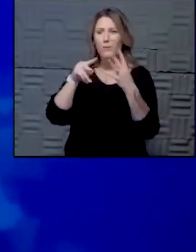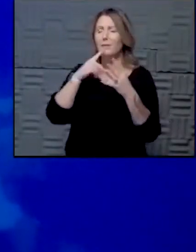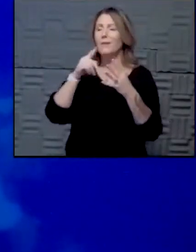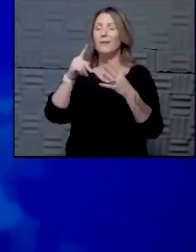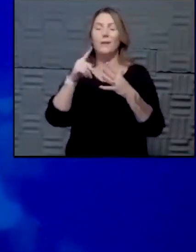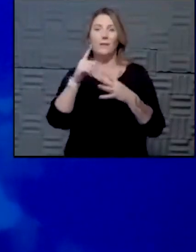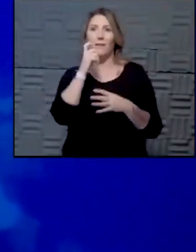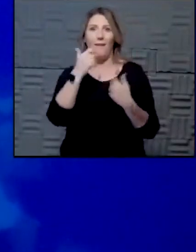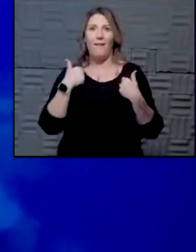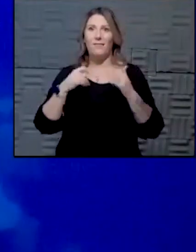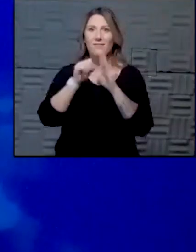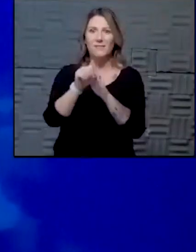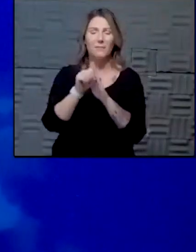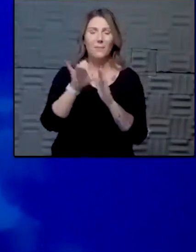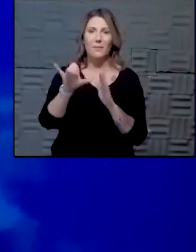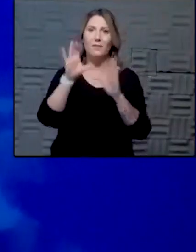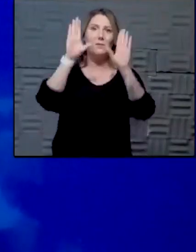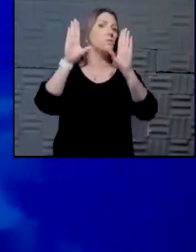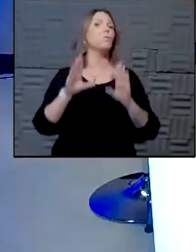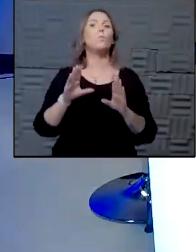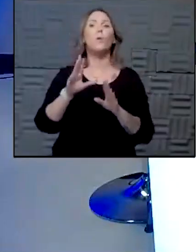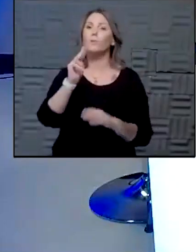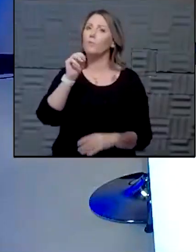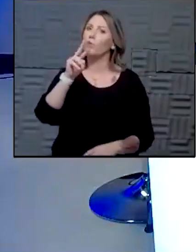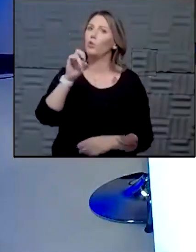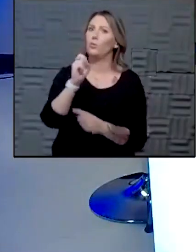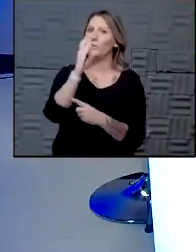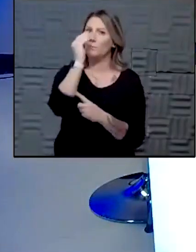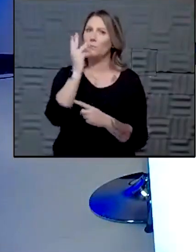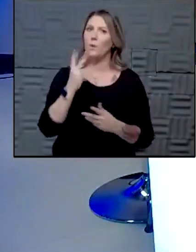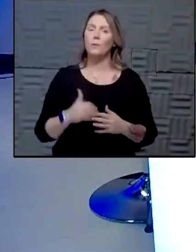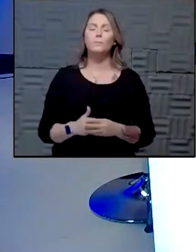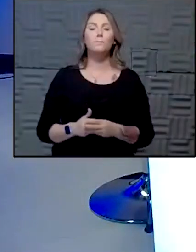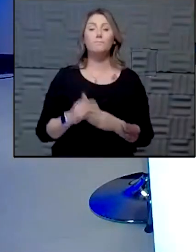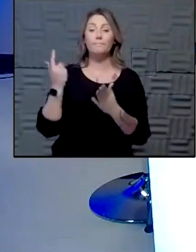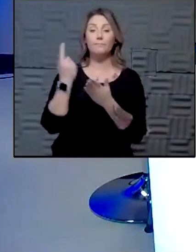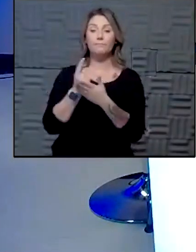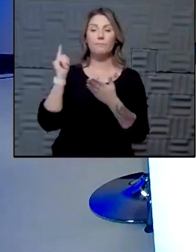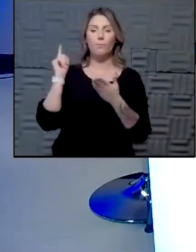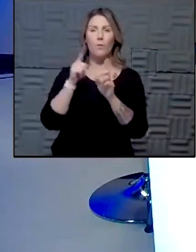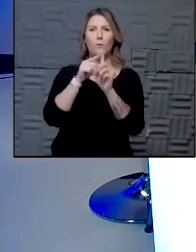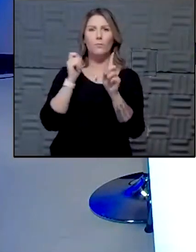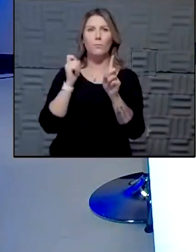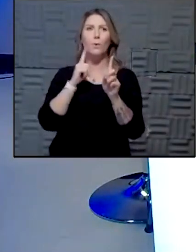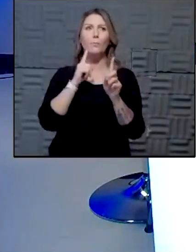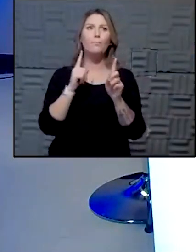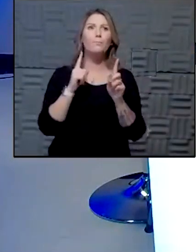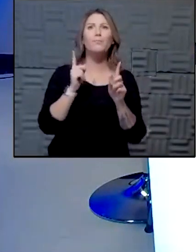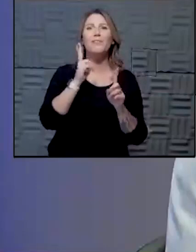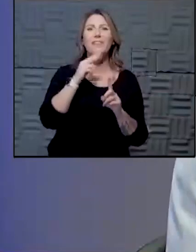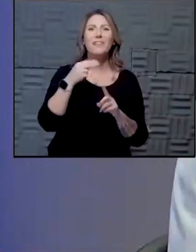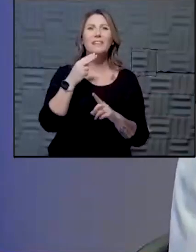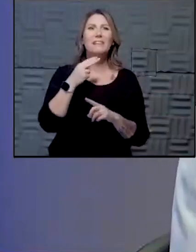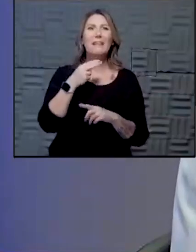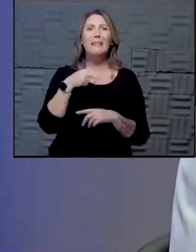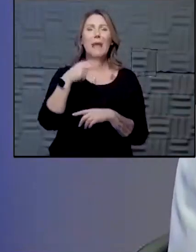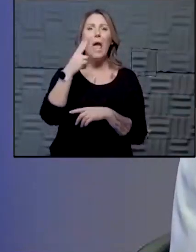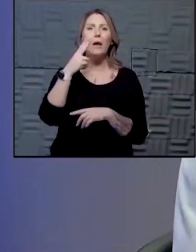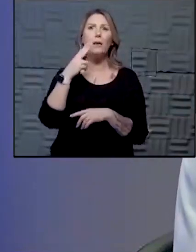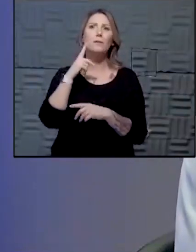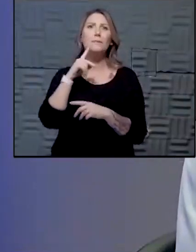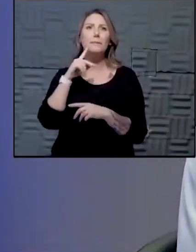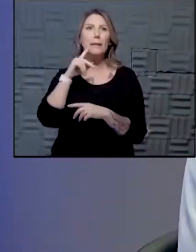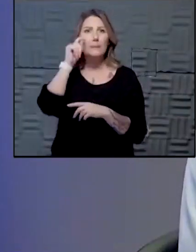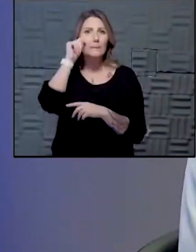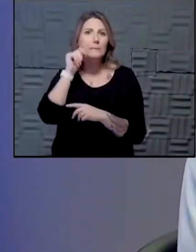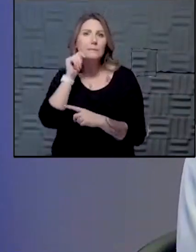is great news. Yeah, and we saw last week, I think out of our high teens or low 20s number of that were